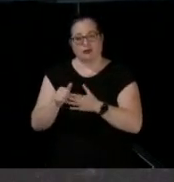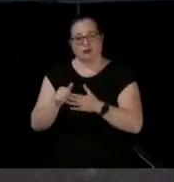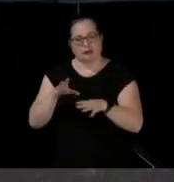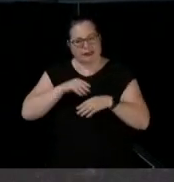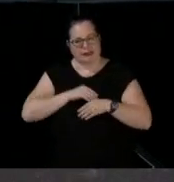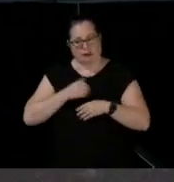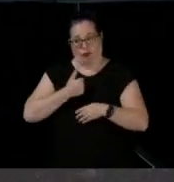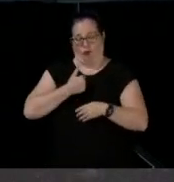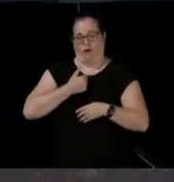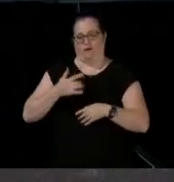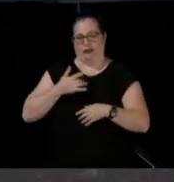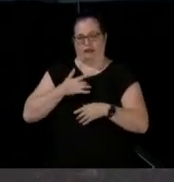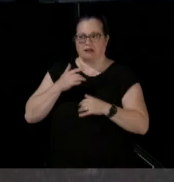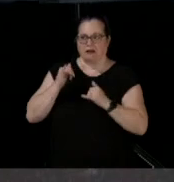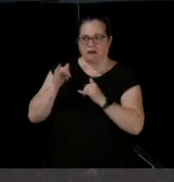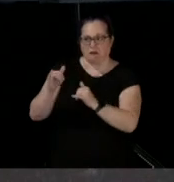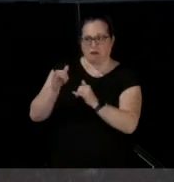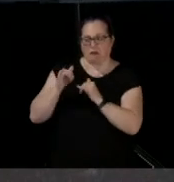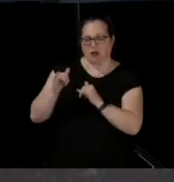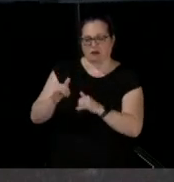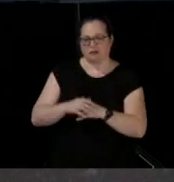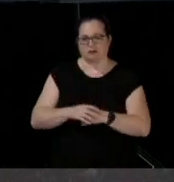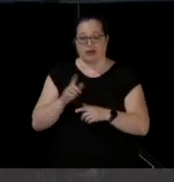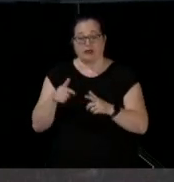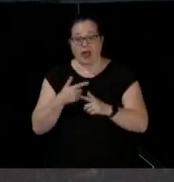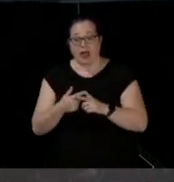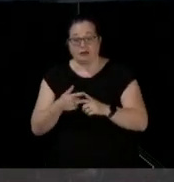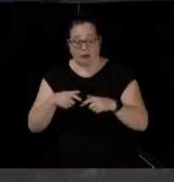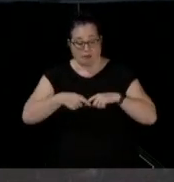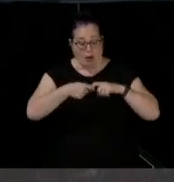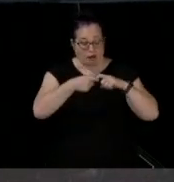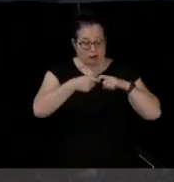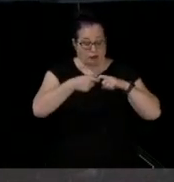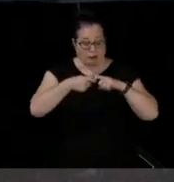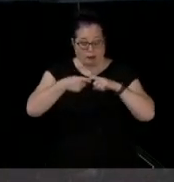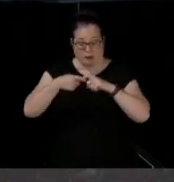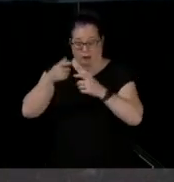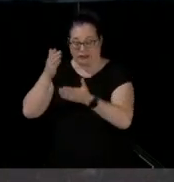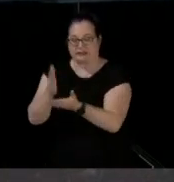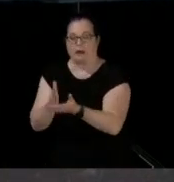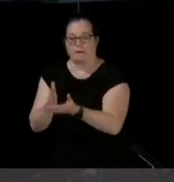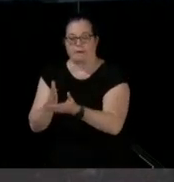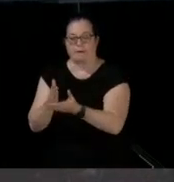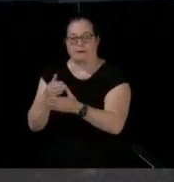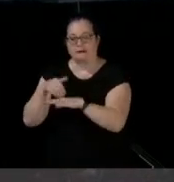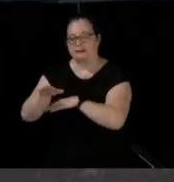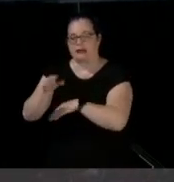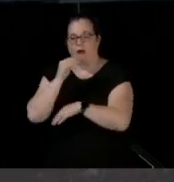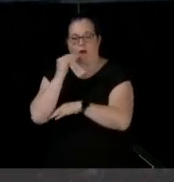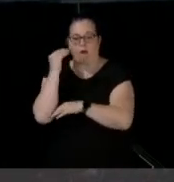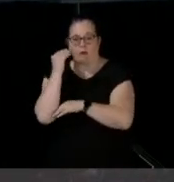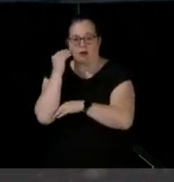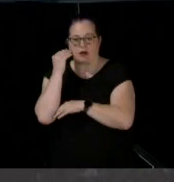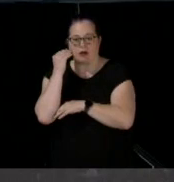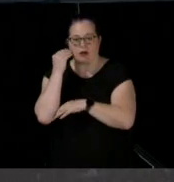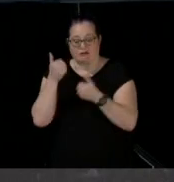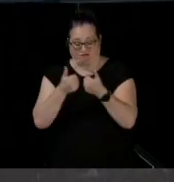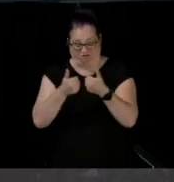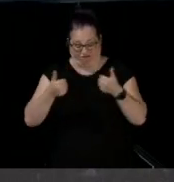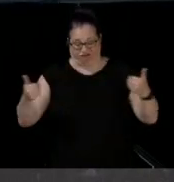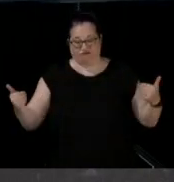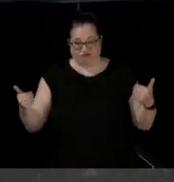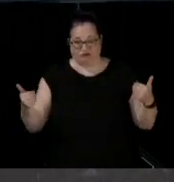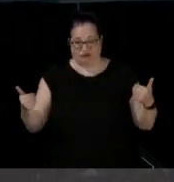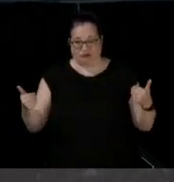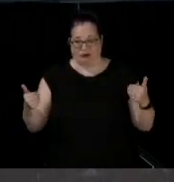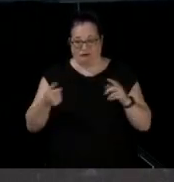feelings. And then the pause became a hard stop. We were sent home. The physical distance between ourselves and those who best